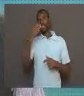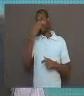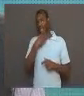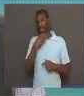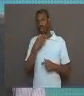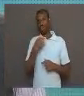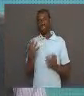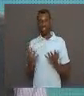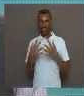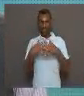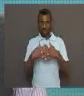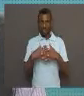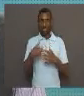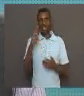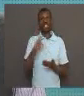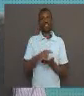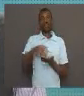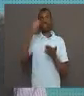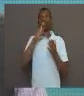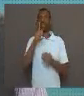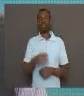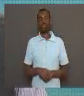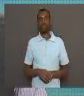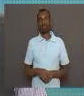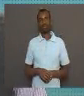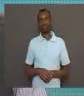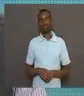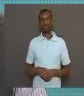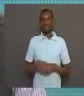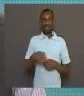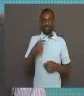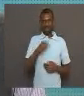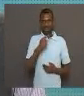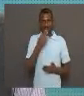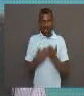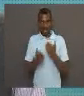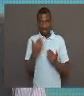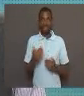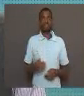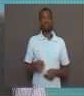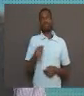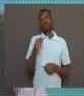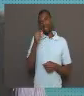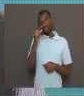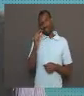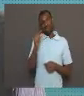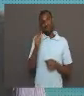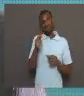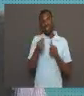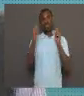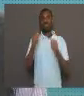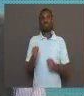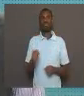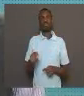We have studied some experiments with examples of phase change and